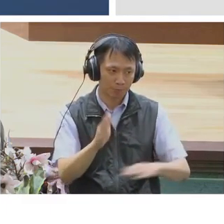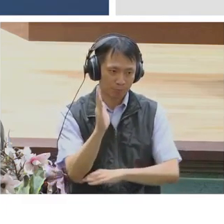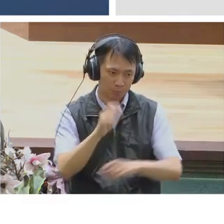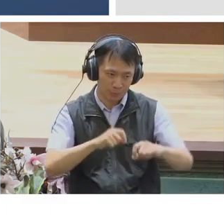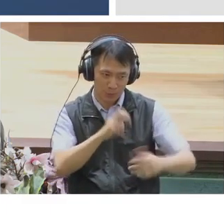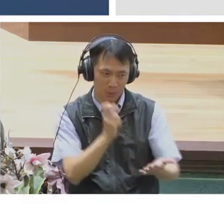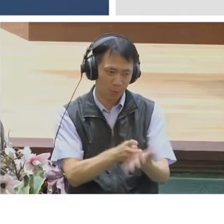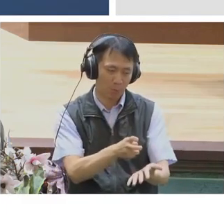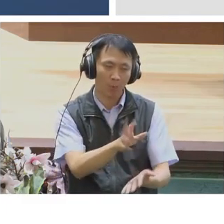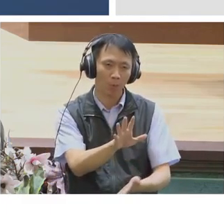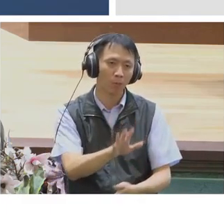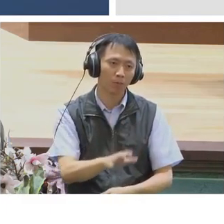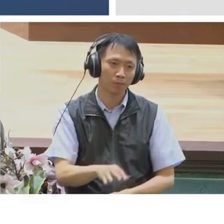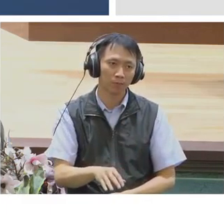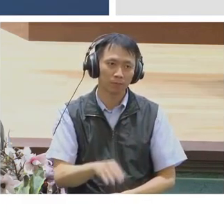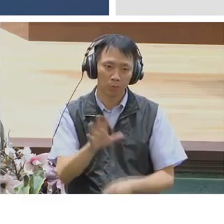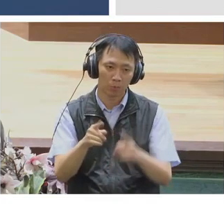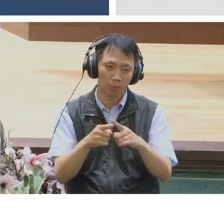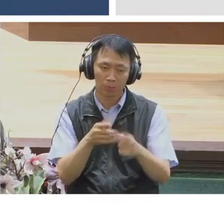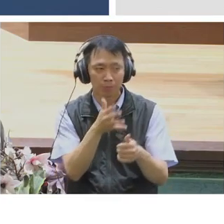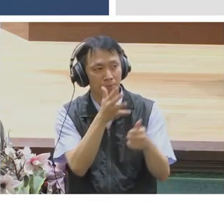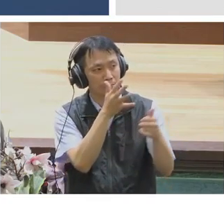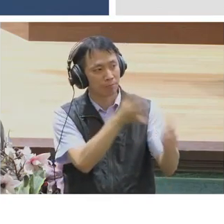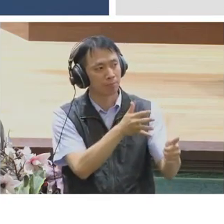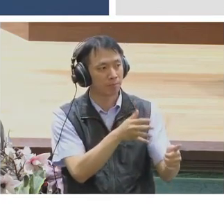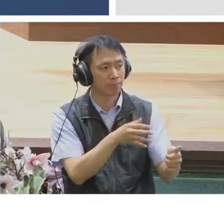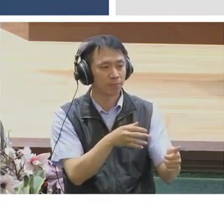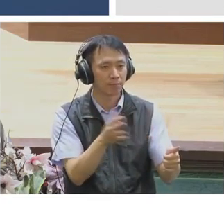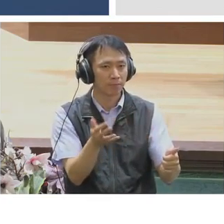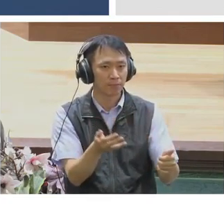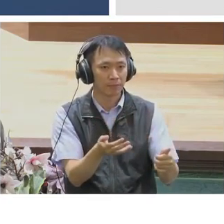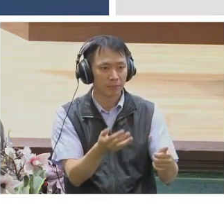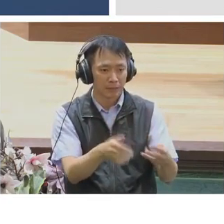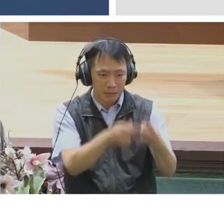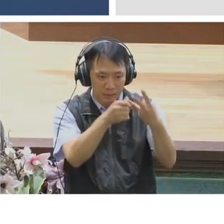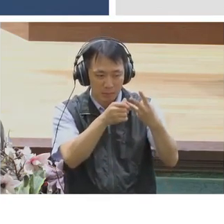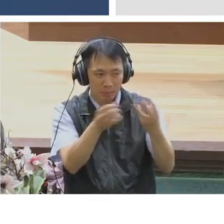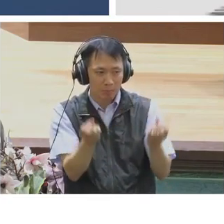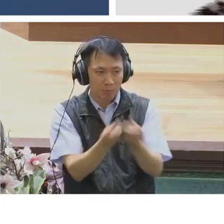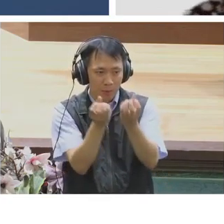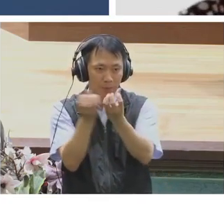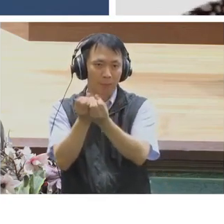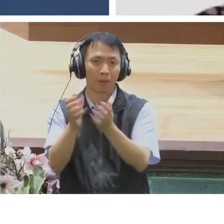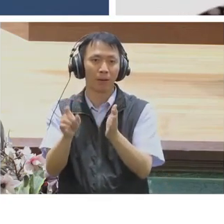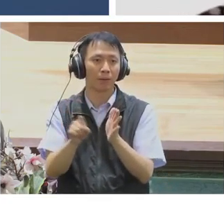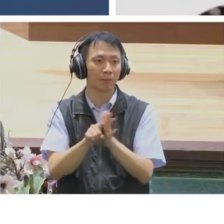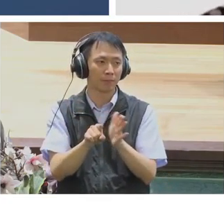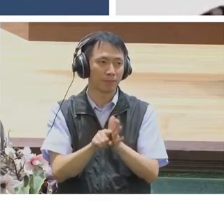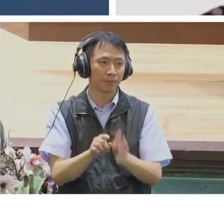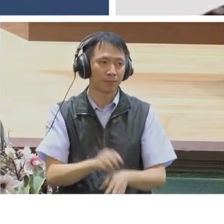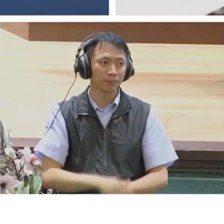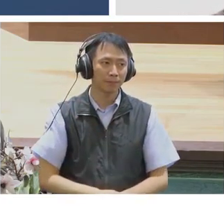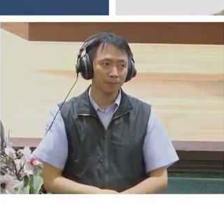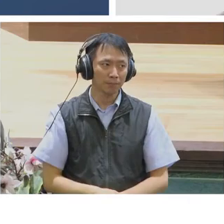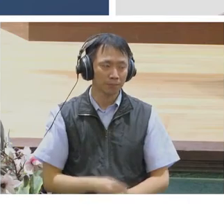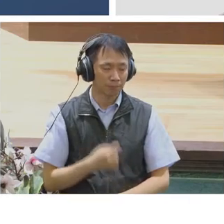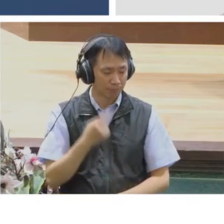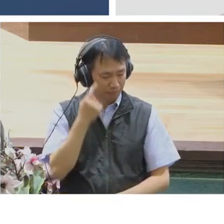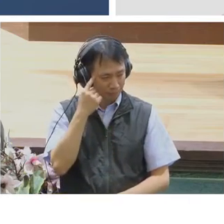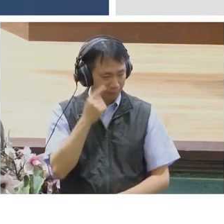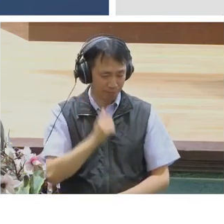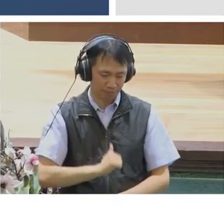Somebody also asked about whether during the third wave, yes, I think perhaps it's been more reactionary because they have